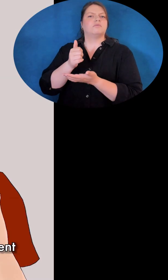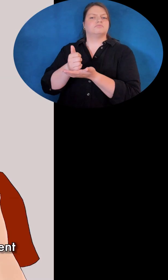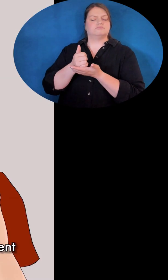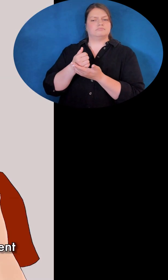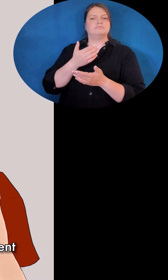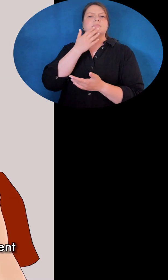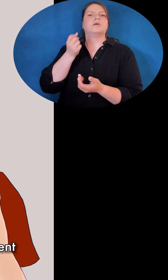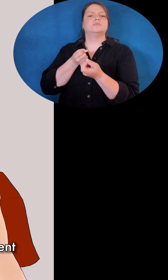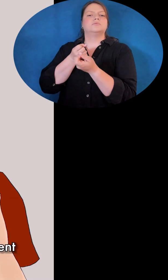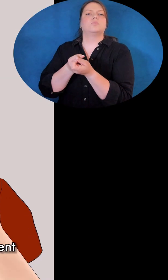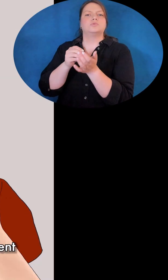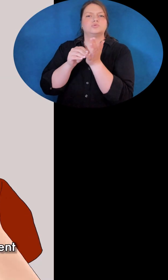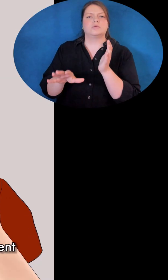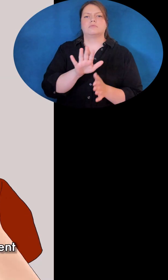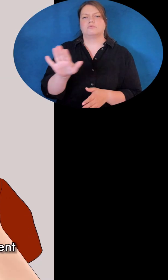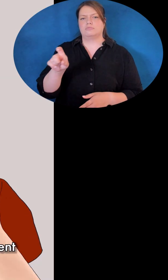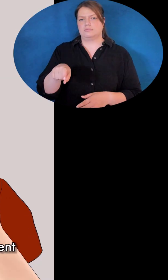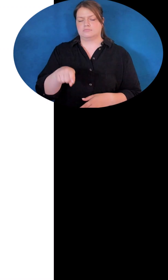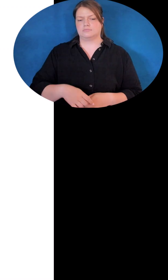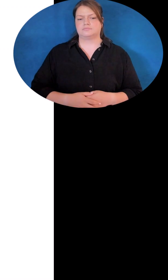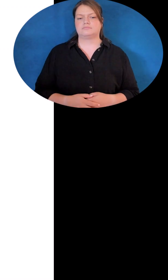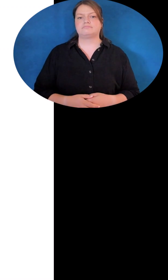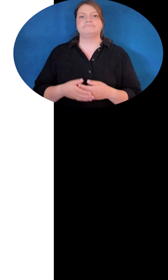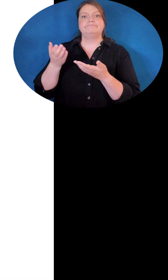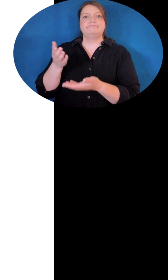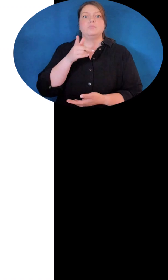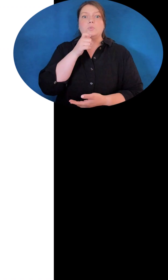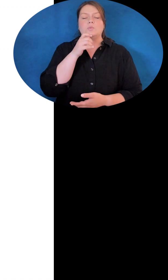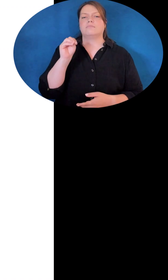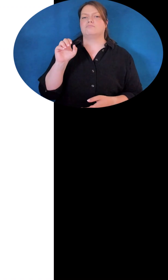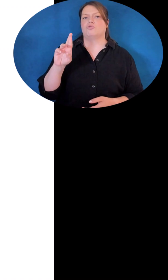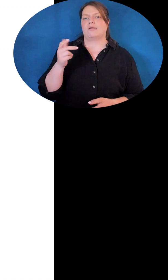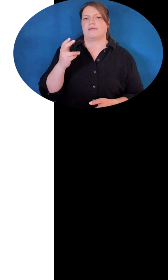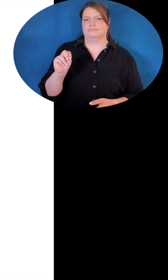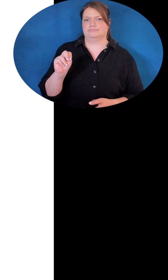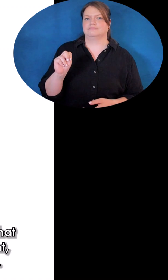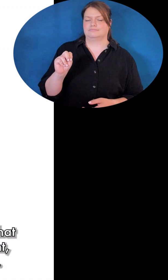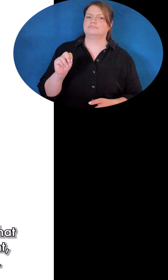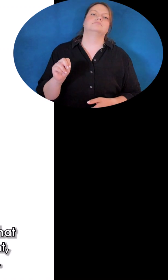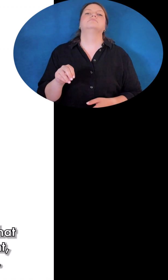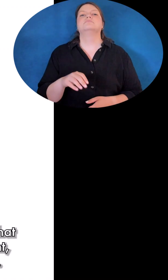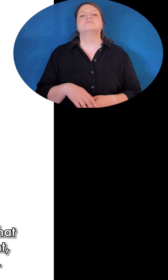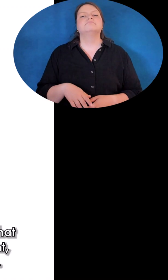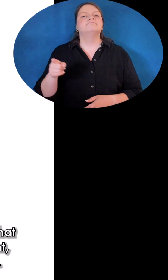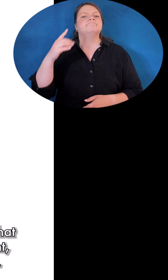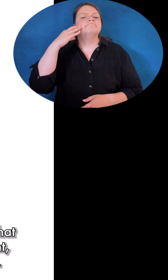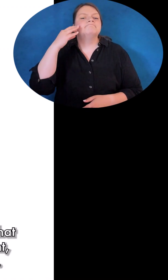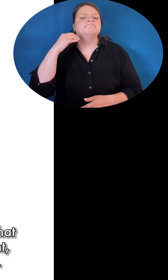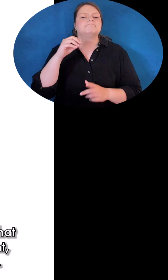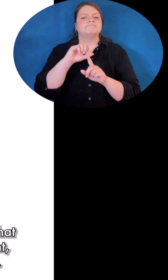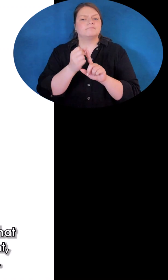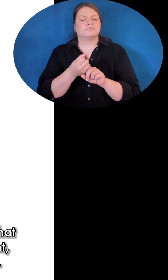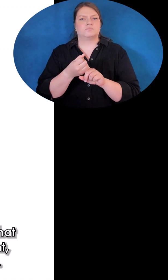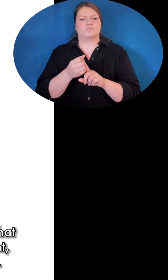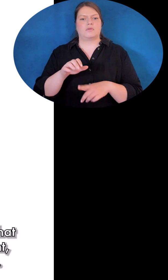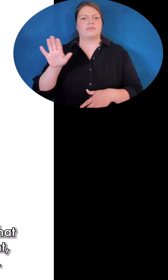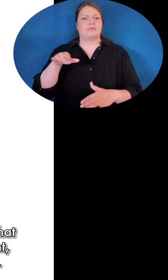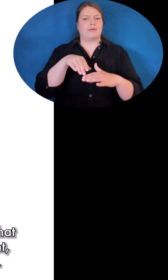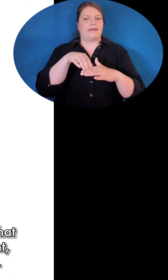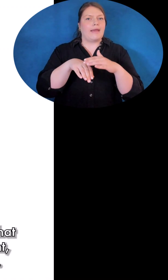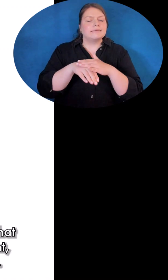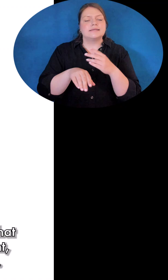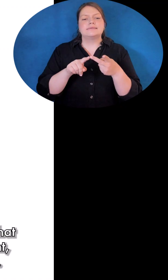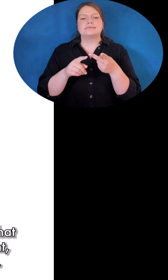help better support a student and their needs. Here we have met our student, Morgan. Morgan experienced a situation that blocked